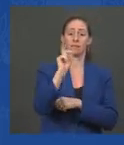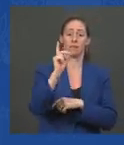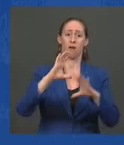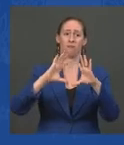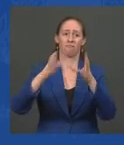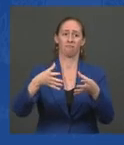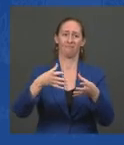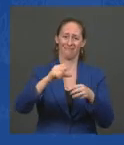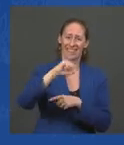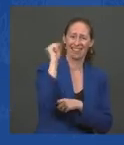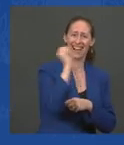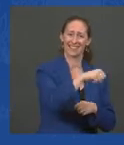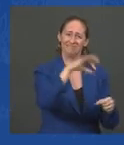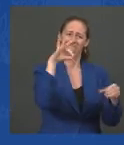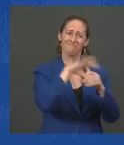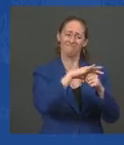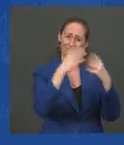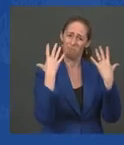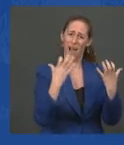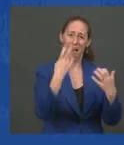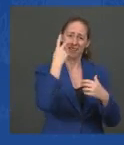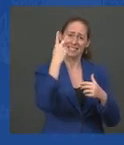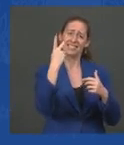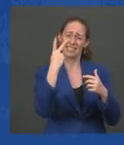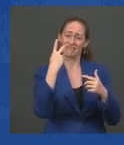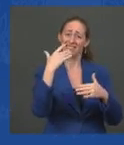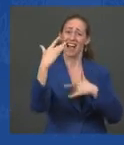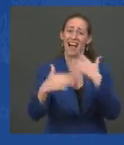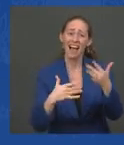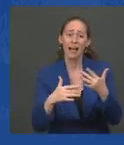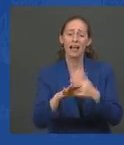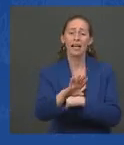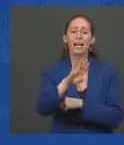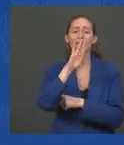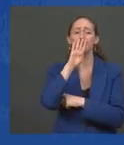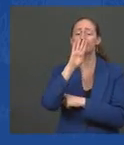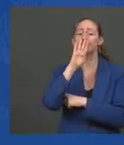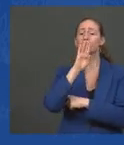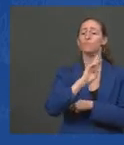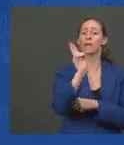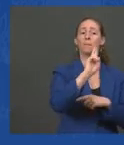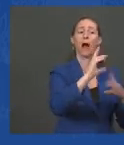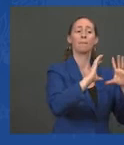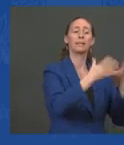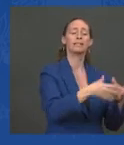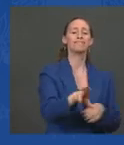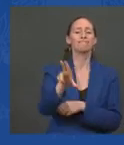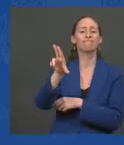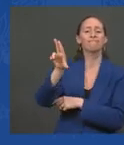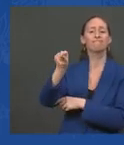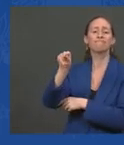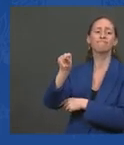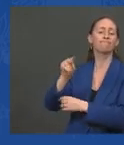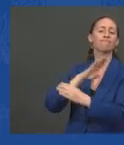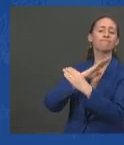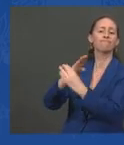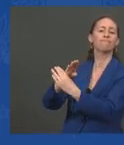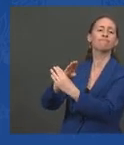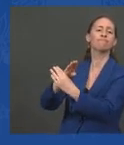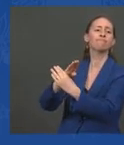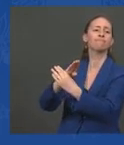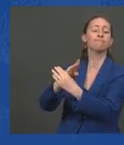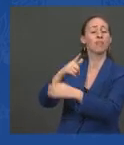to Vote Act, Senate Republicans voted against even debating it,